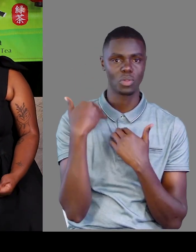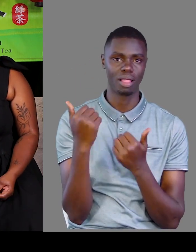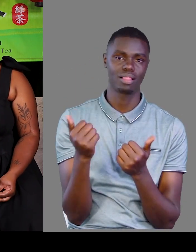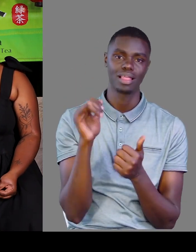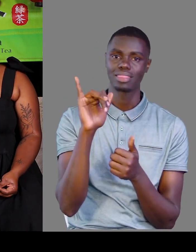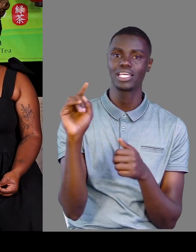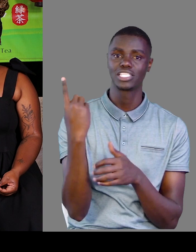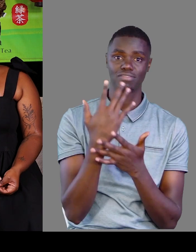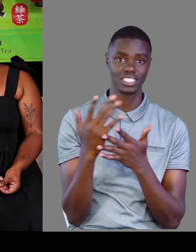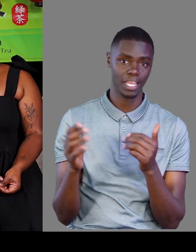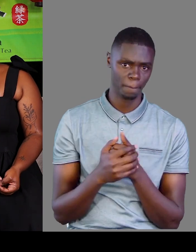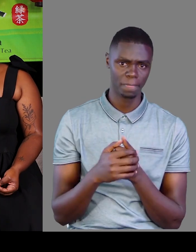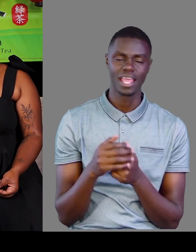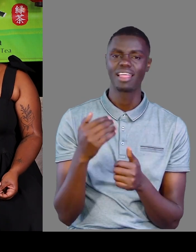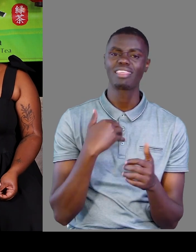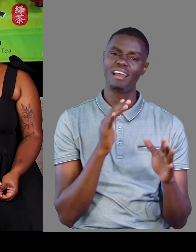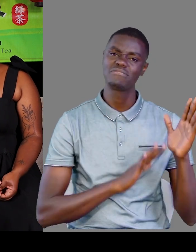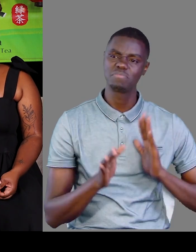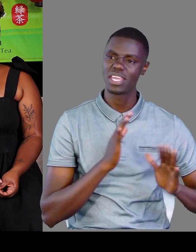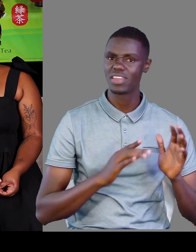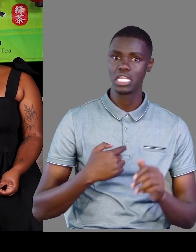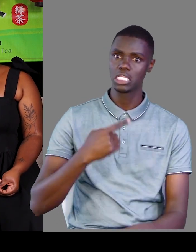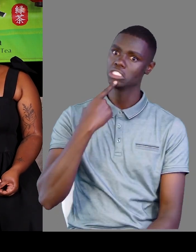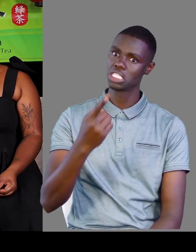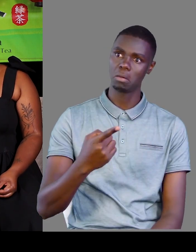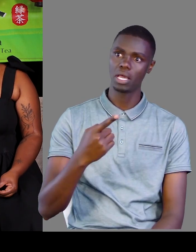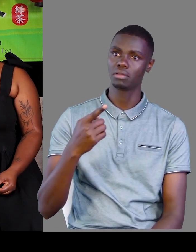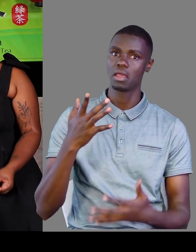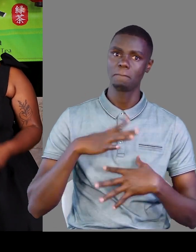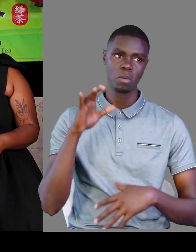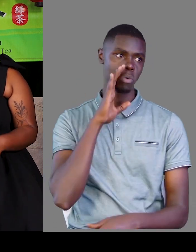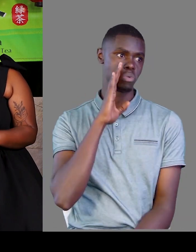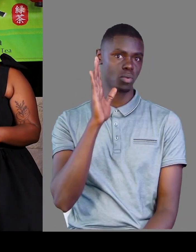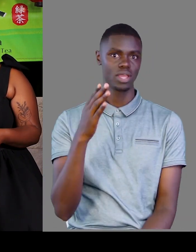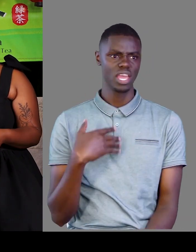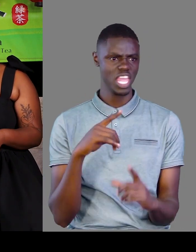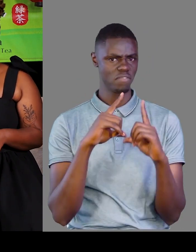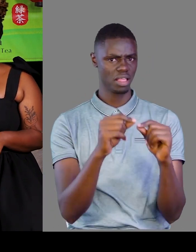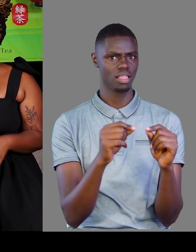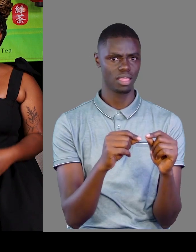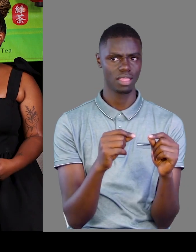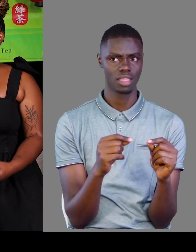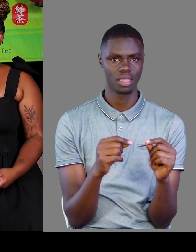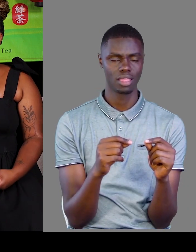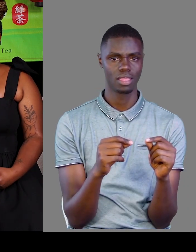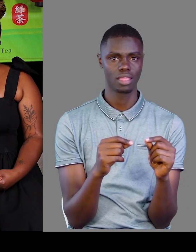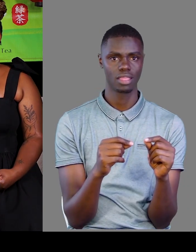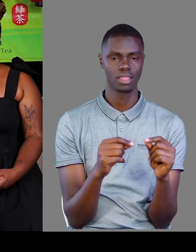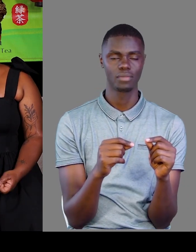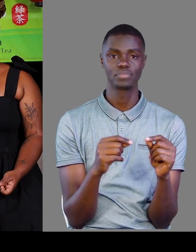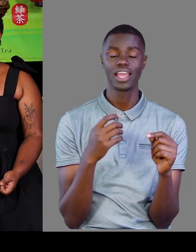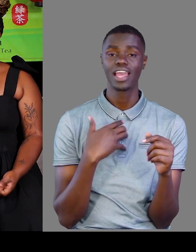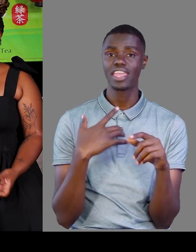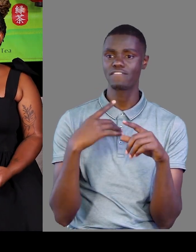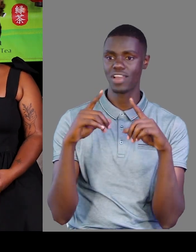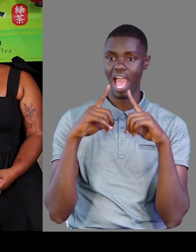health. Kitu ya kwanza, unakuwaga na tabia zile za nikisema nitasemwa. Ukiambia demu yako napitia kitu siku moja kikasirika,